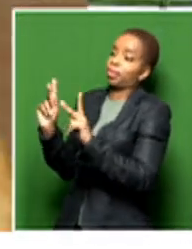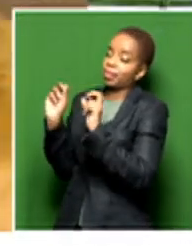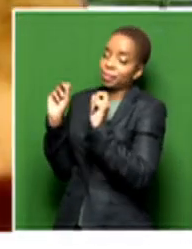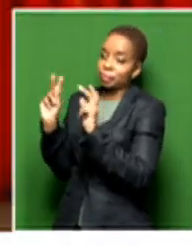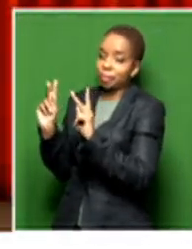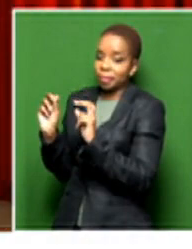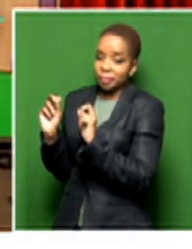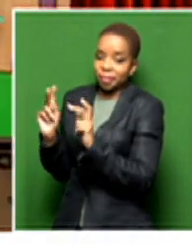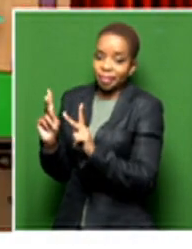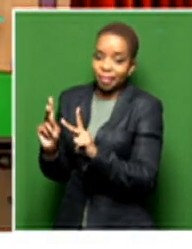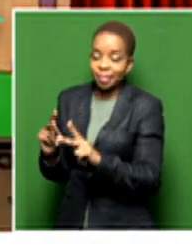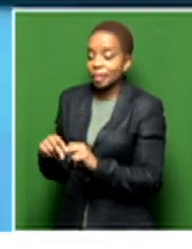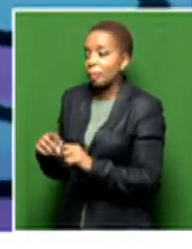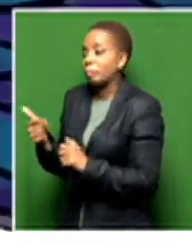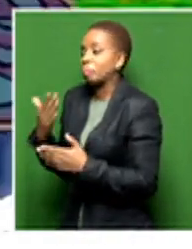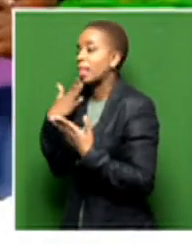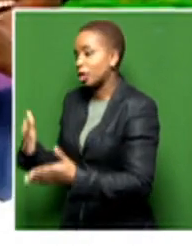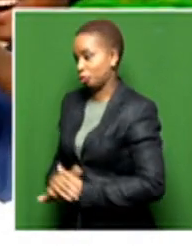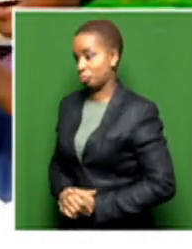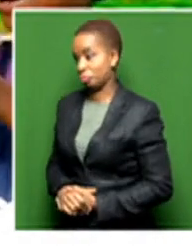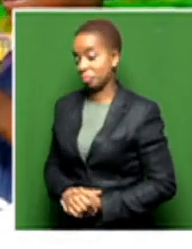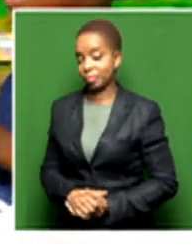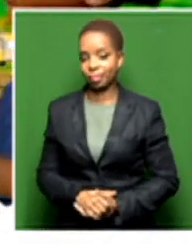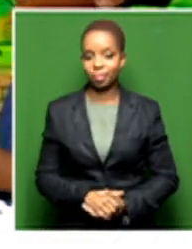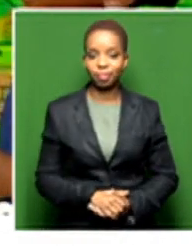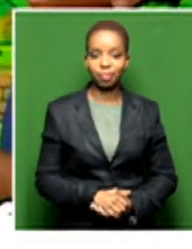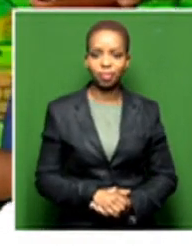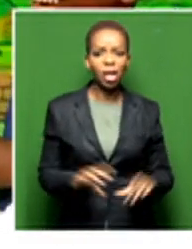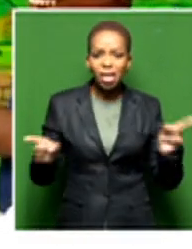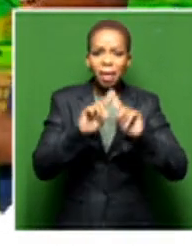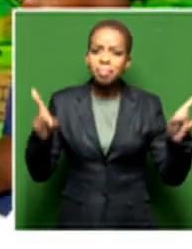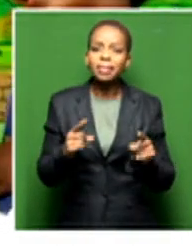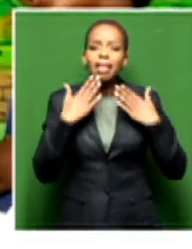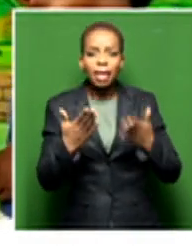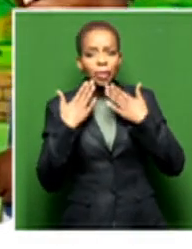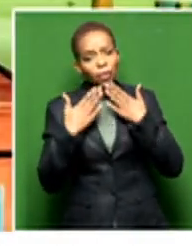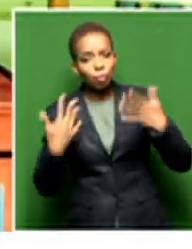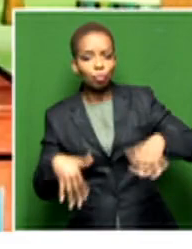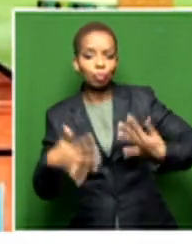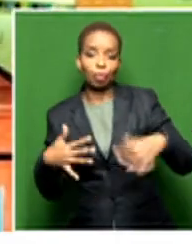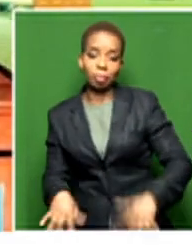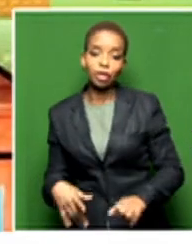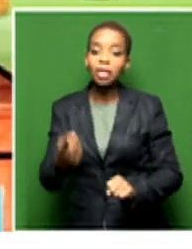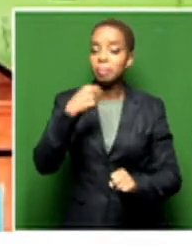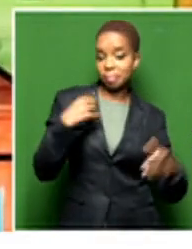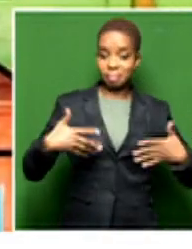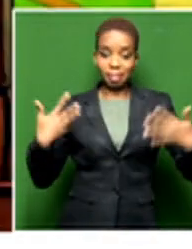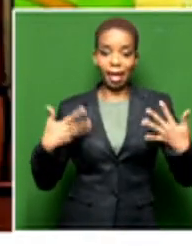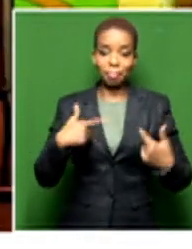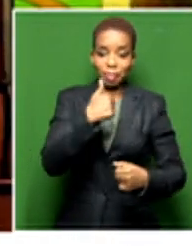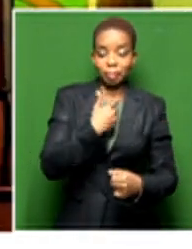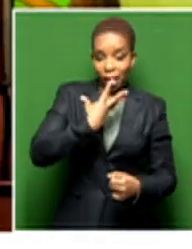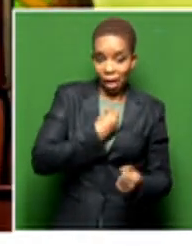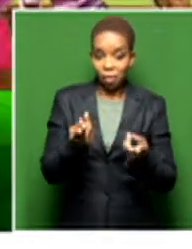Okay. There we go. There you go. Elmo, thank you, eh? Thank you so much. I was very happy to have a new